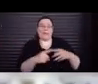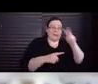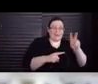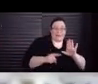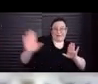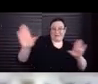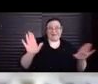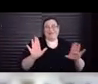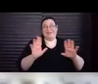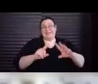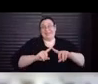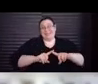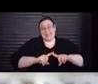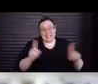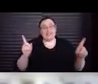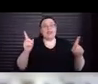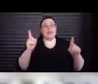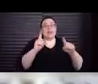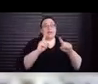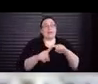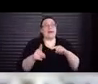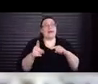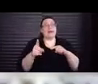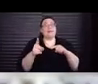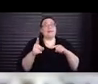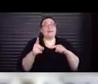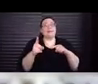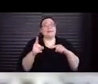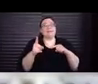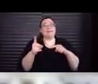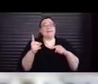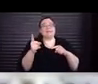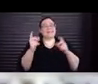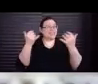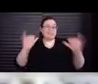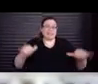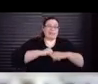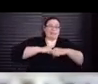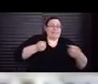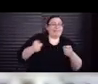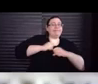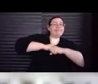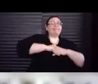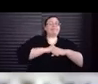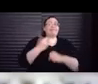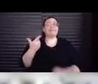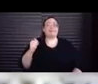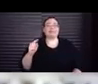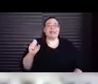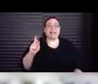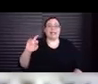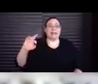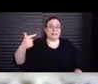very different, but come from the same, you know, it's gatekeeping that at times we find across both borders.